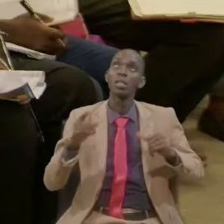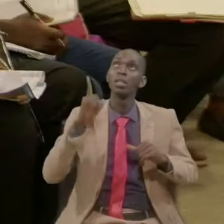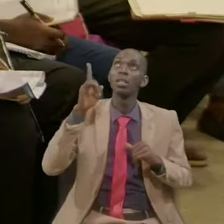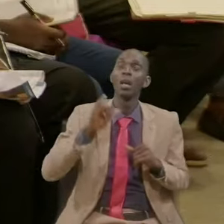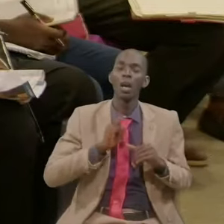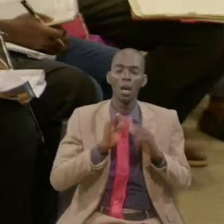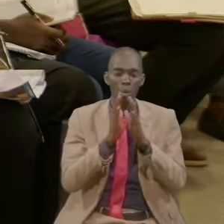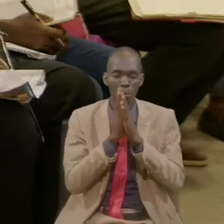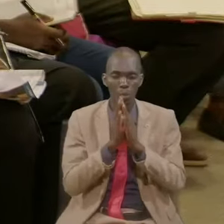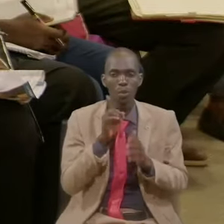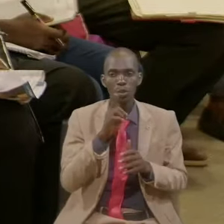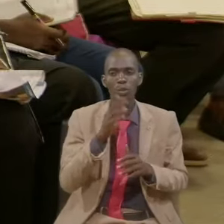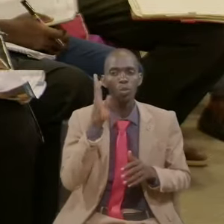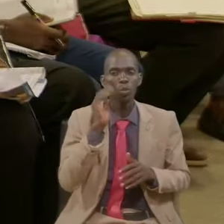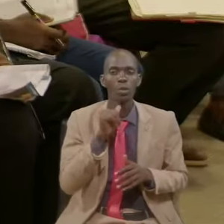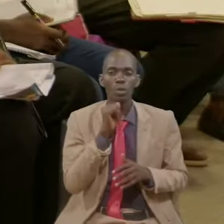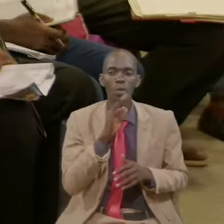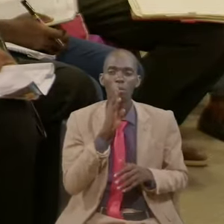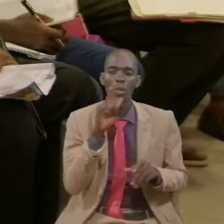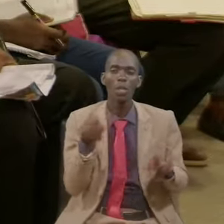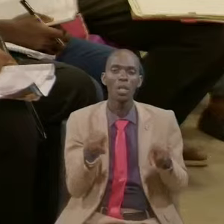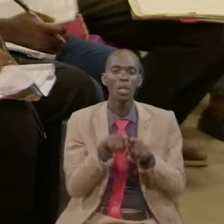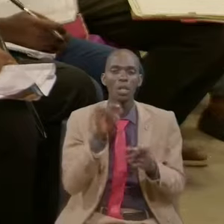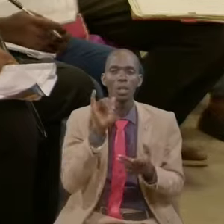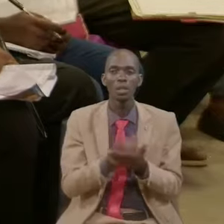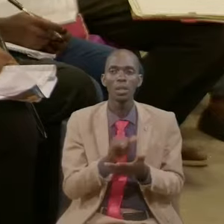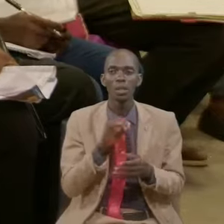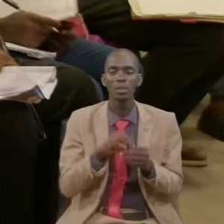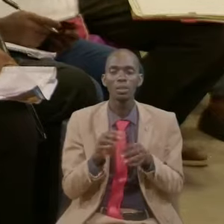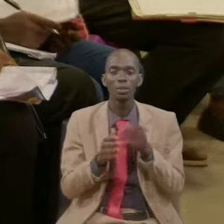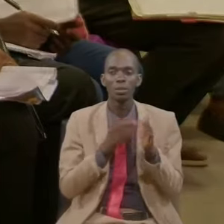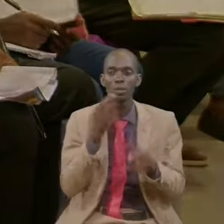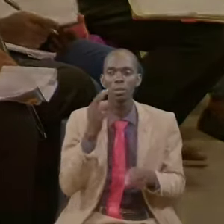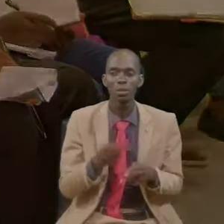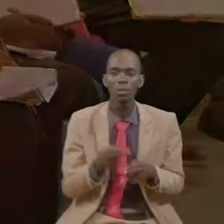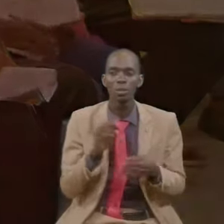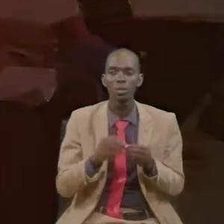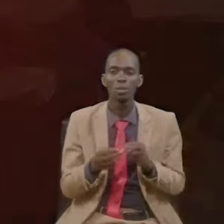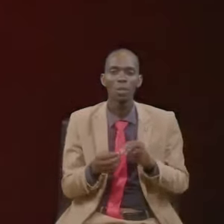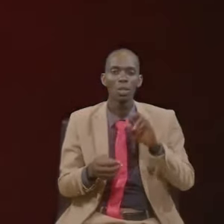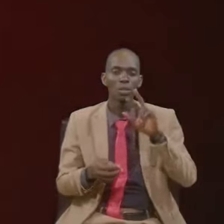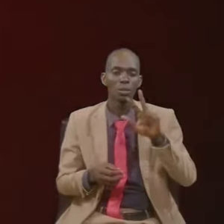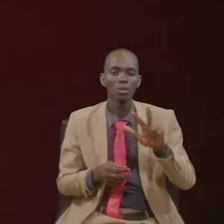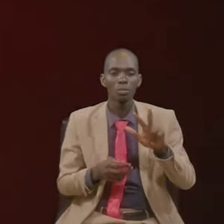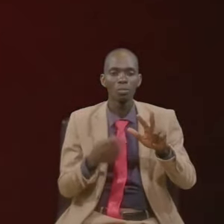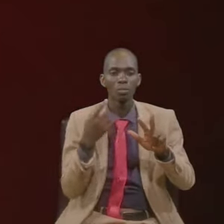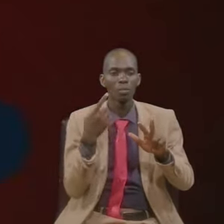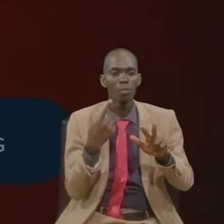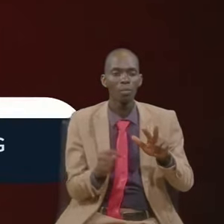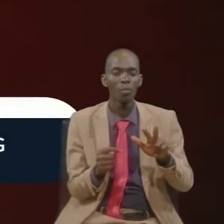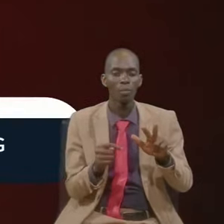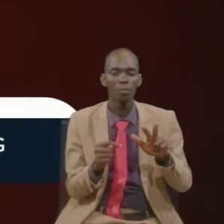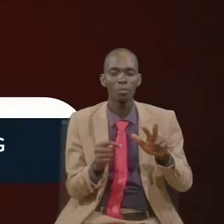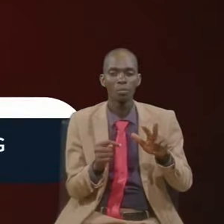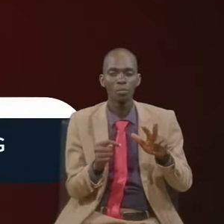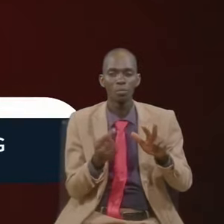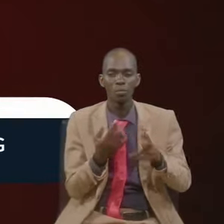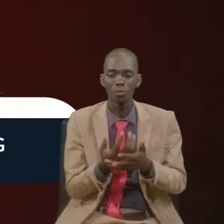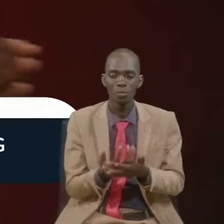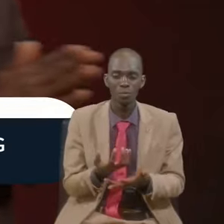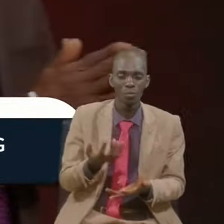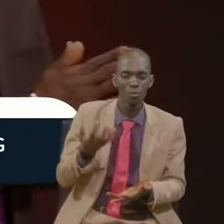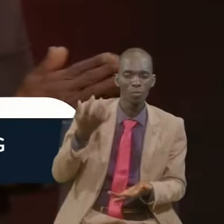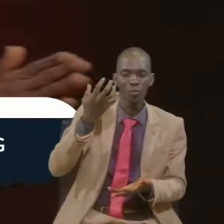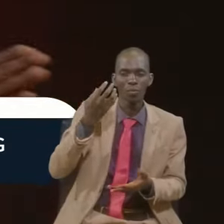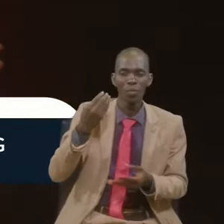like that. We're looking at number three here. Number three here, we're looking at the rich heirs of